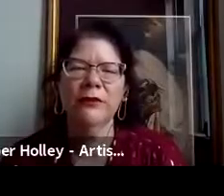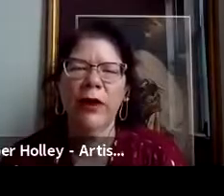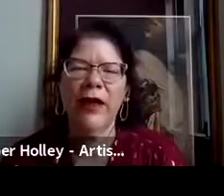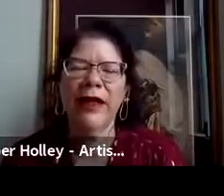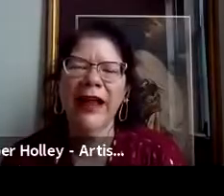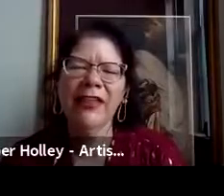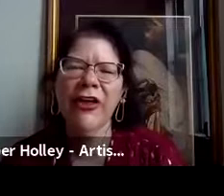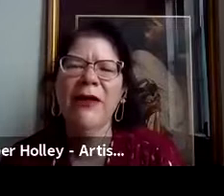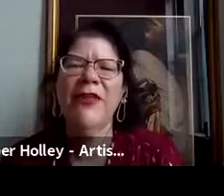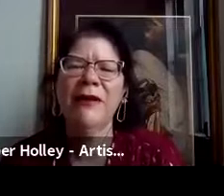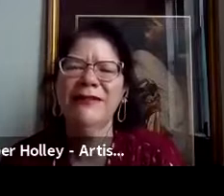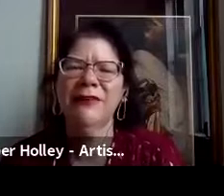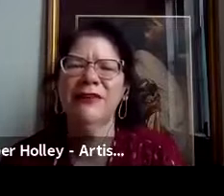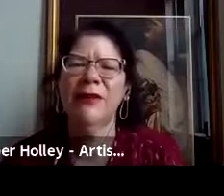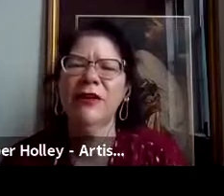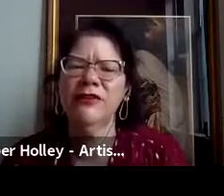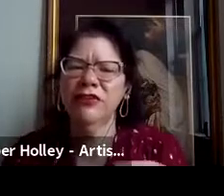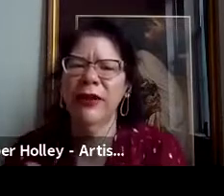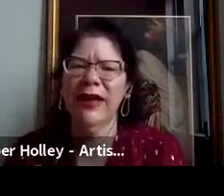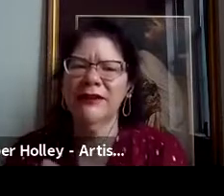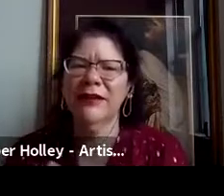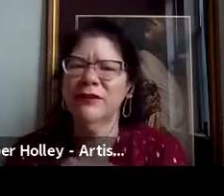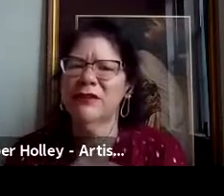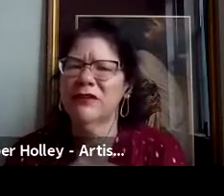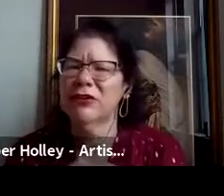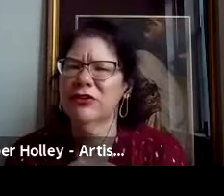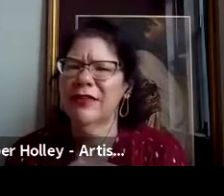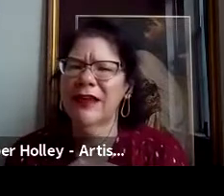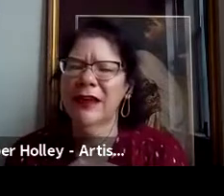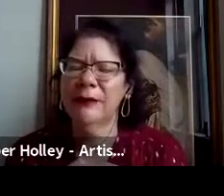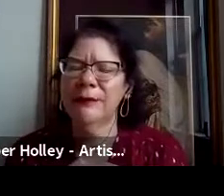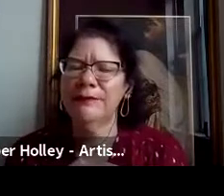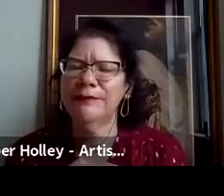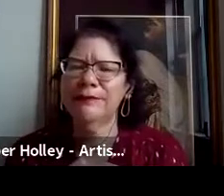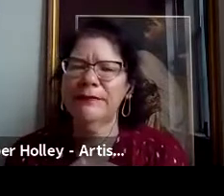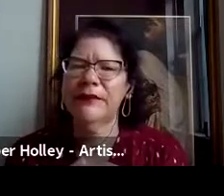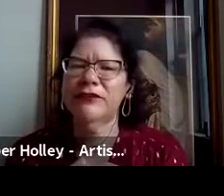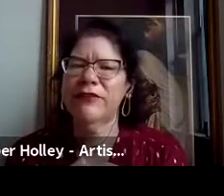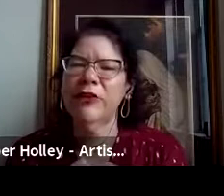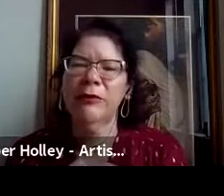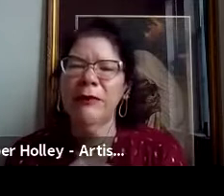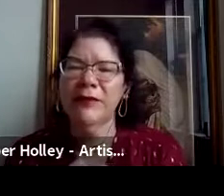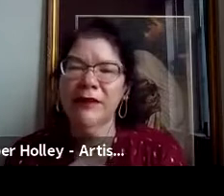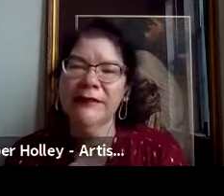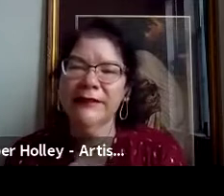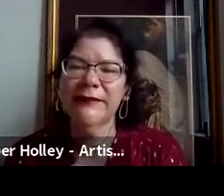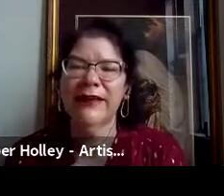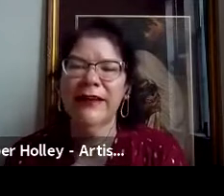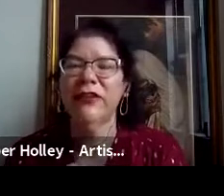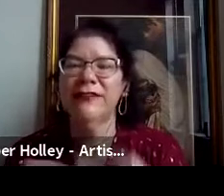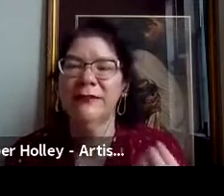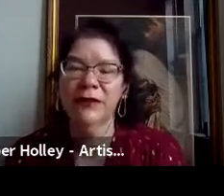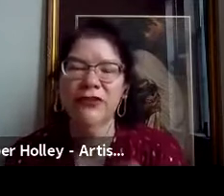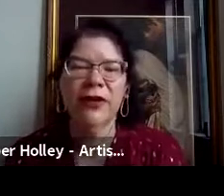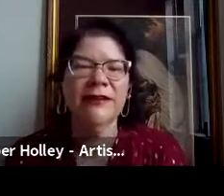cream work as well? And I thought about that myself because I wanted to do eggs and I was concerned that shaving cream might be toxic because